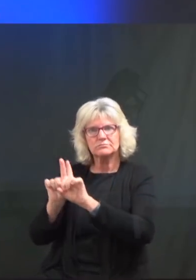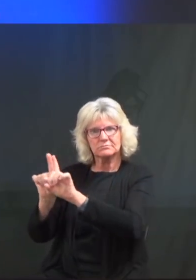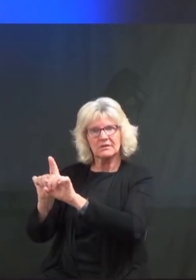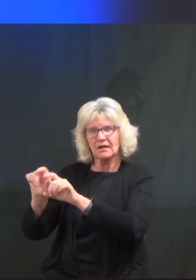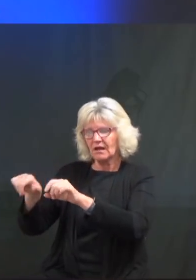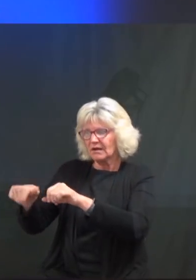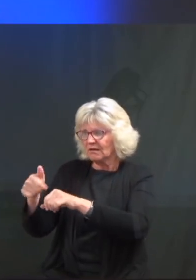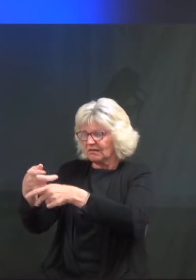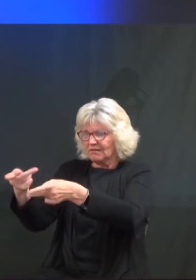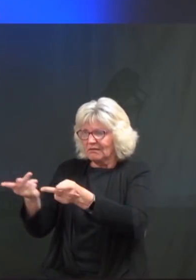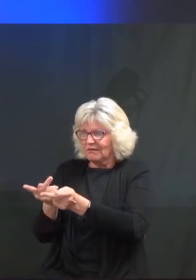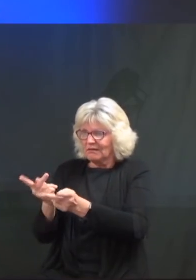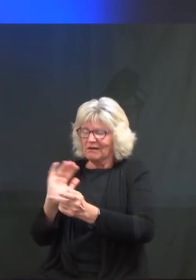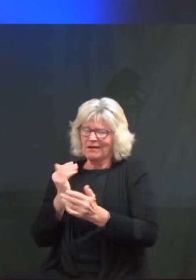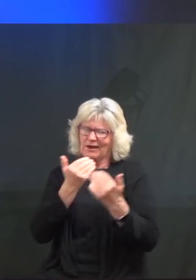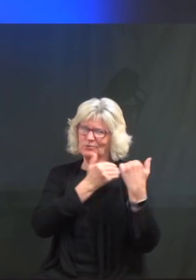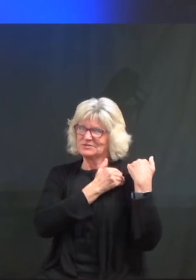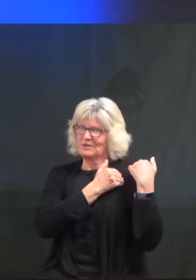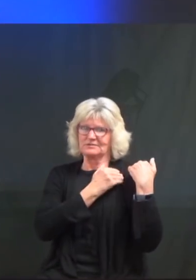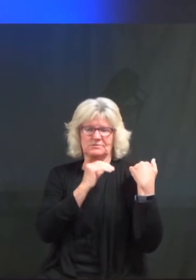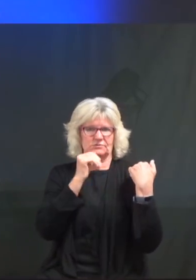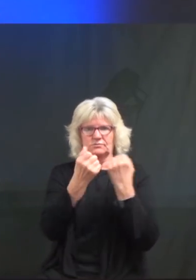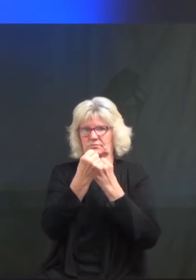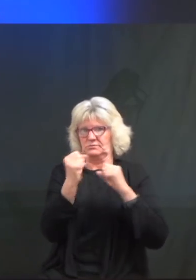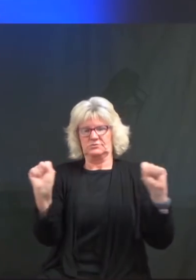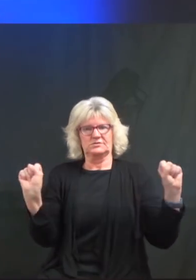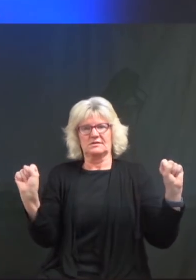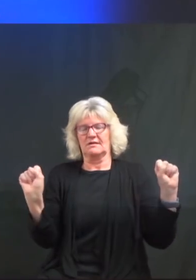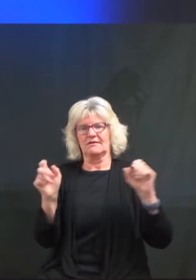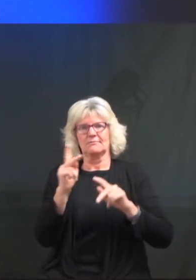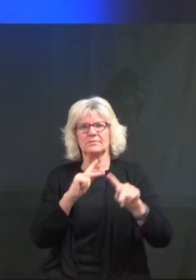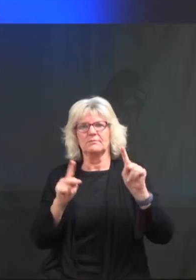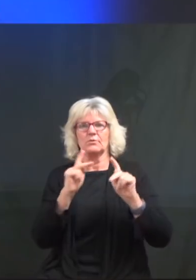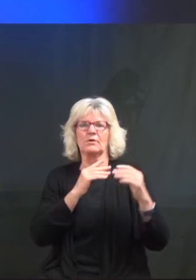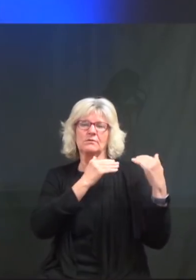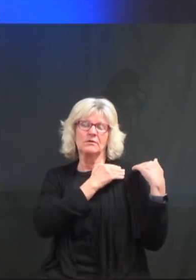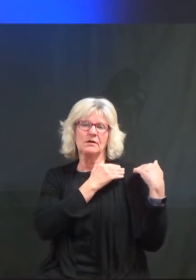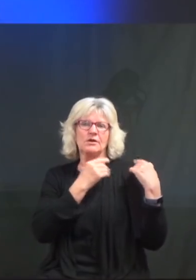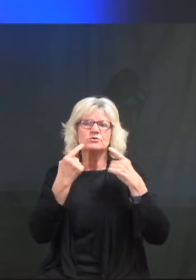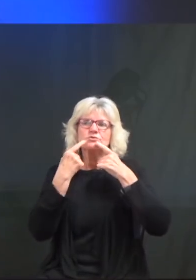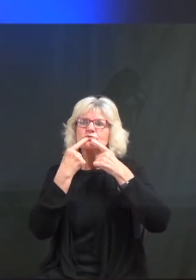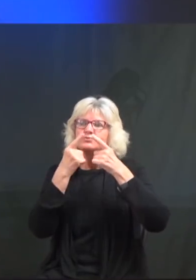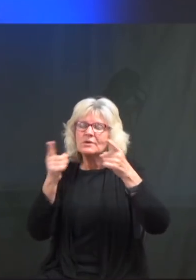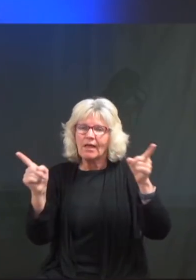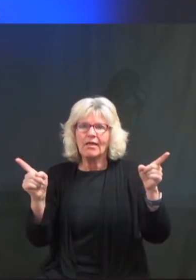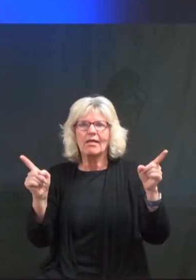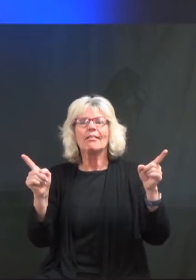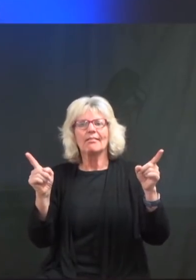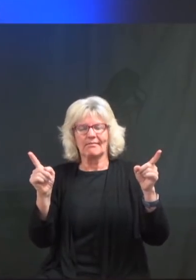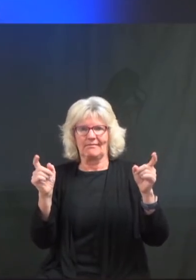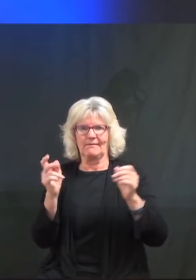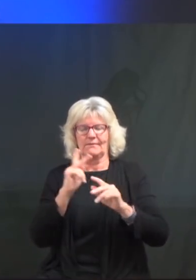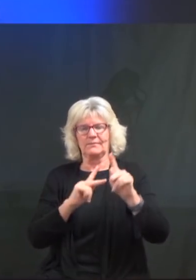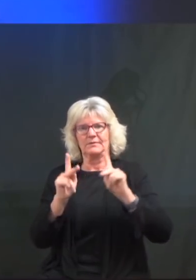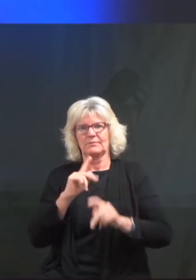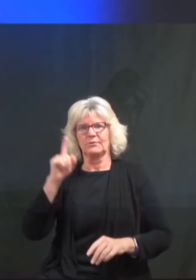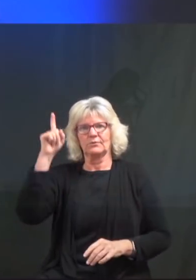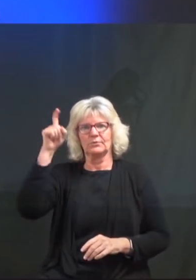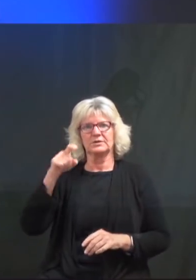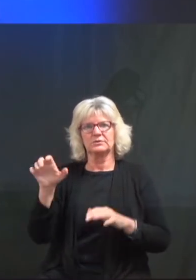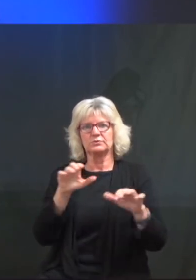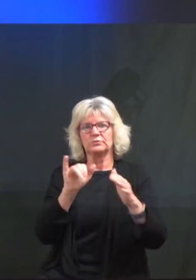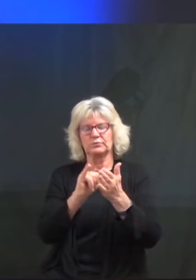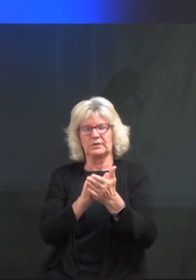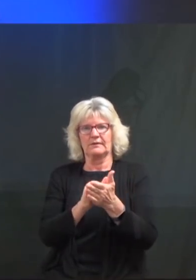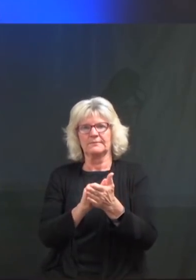job is not to save anyone. We can't. Our job is to tell everyone. We should. That's what we had